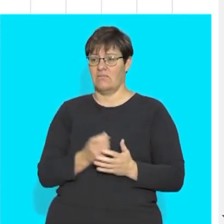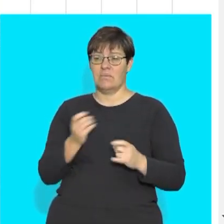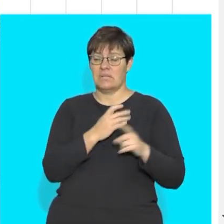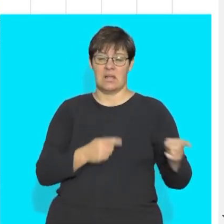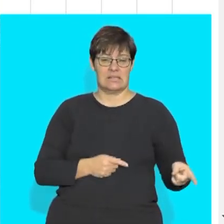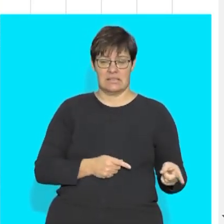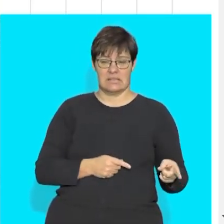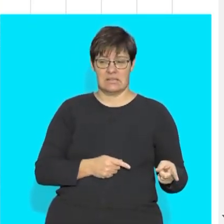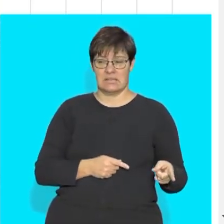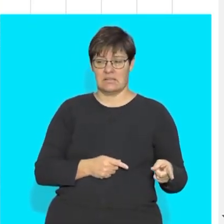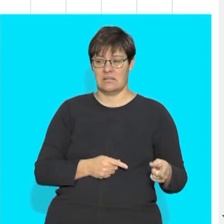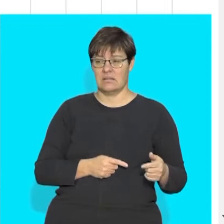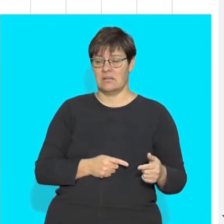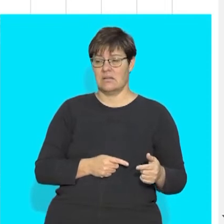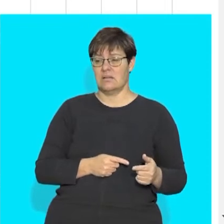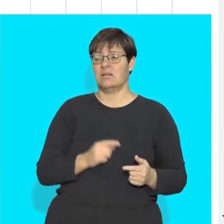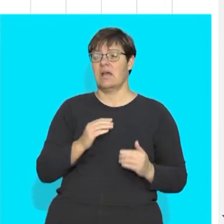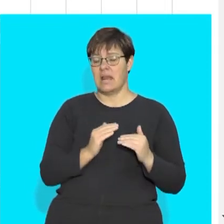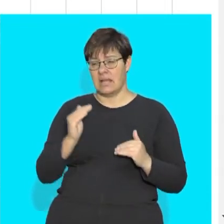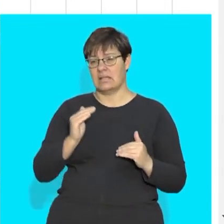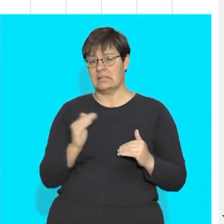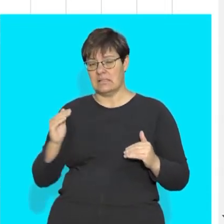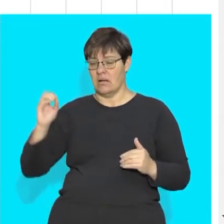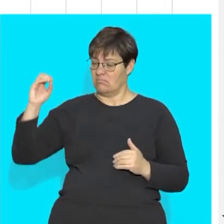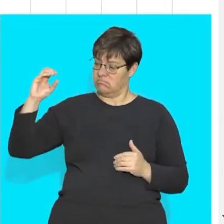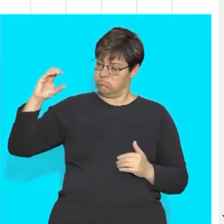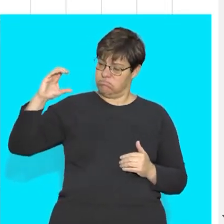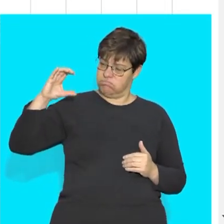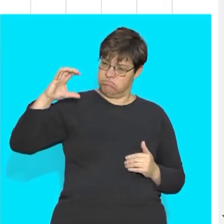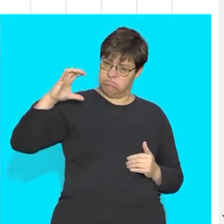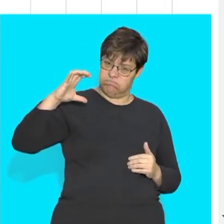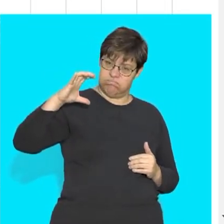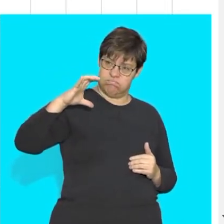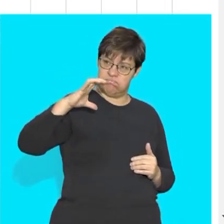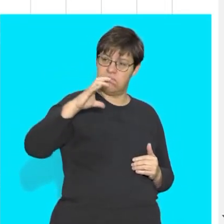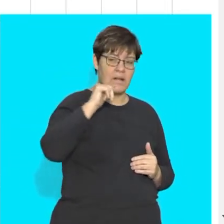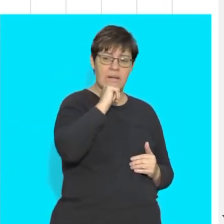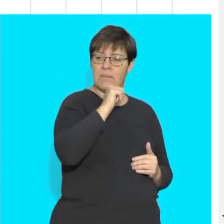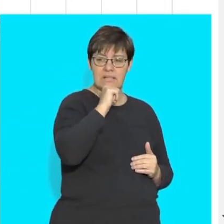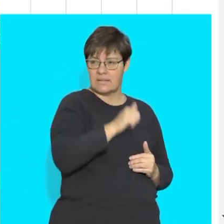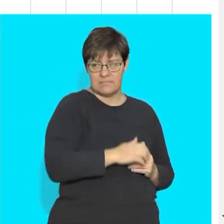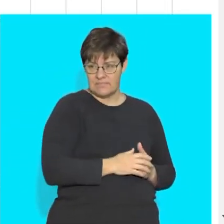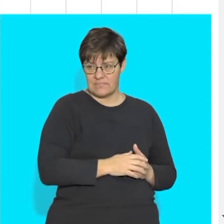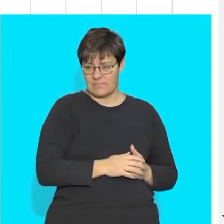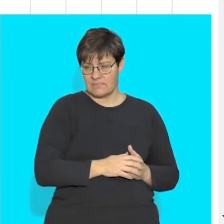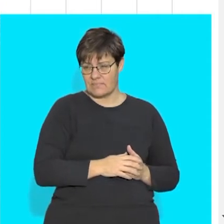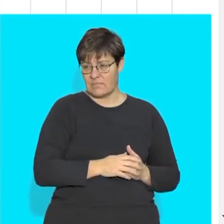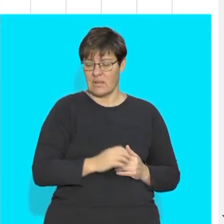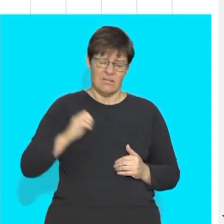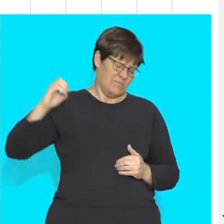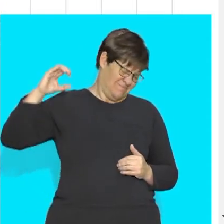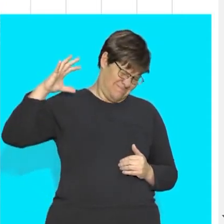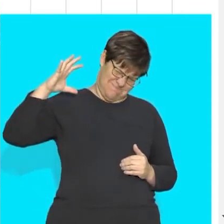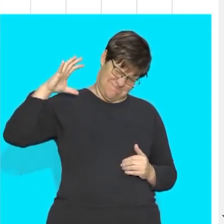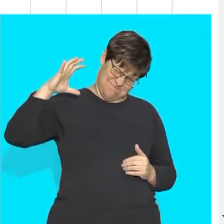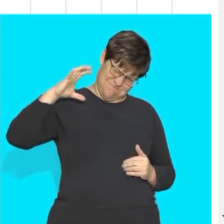start here and I keep increasing the intensity of the light, it doesn't matter how